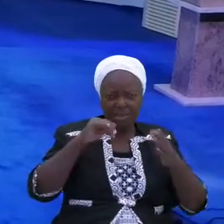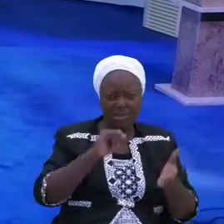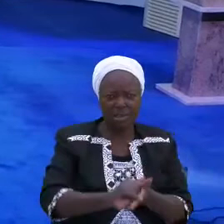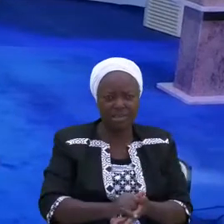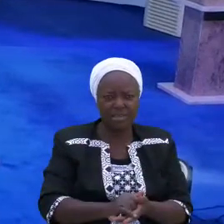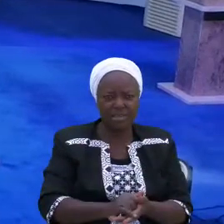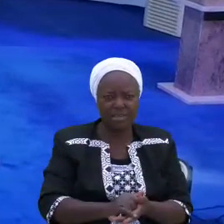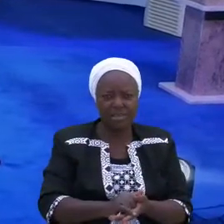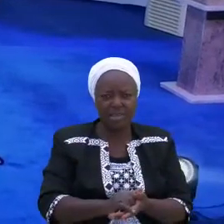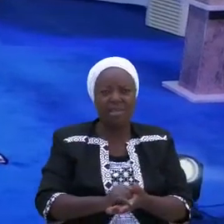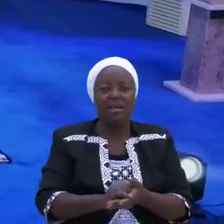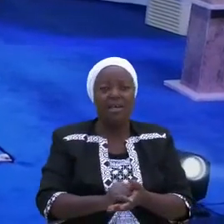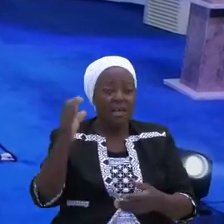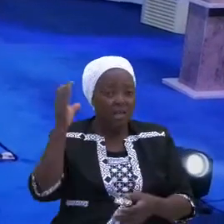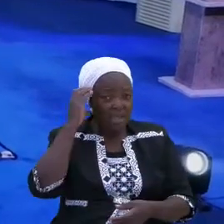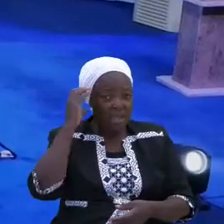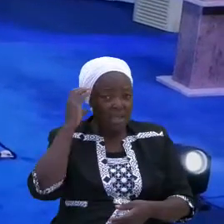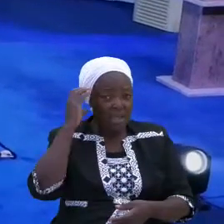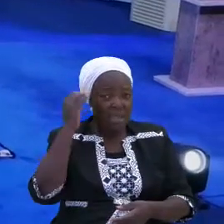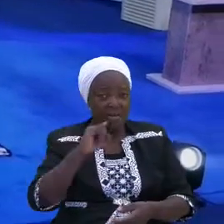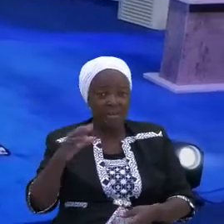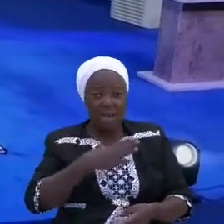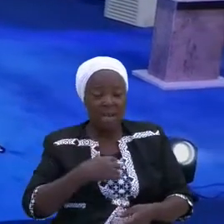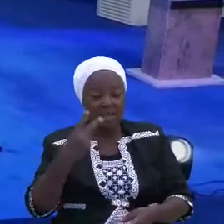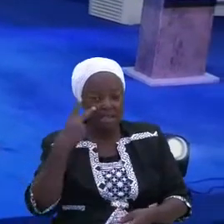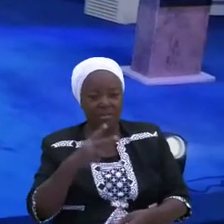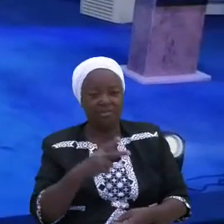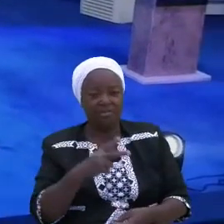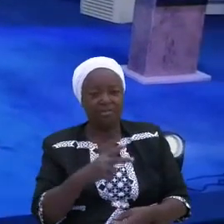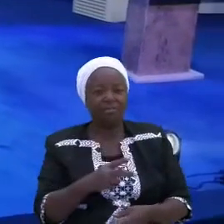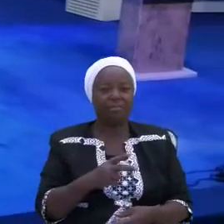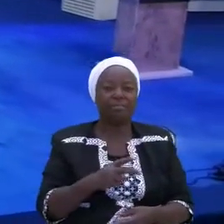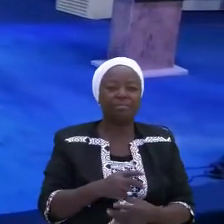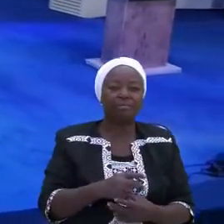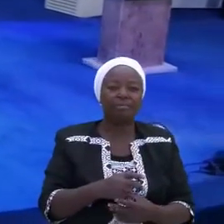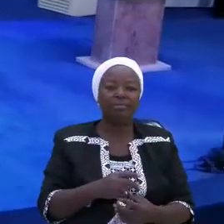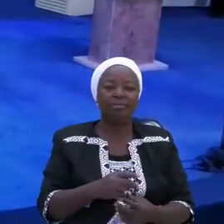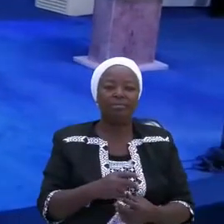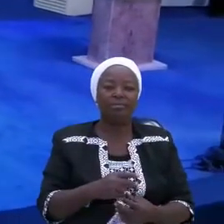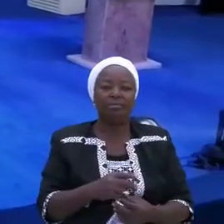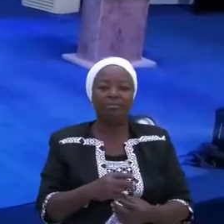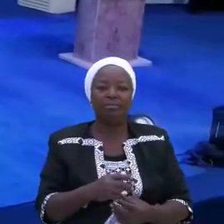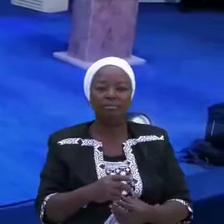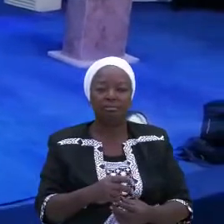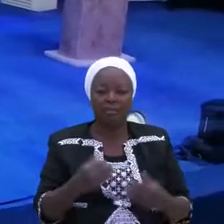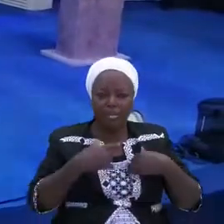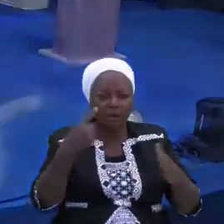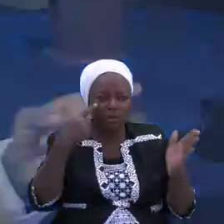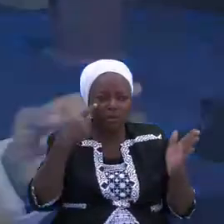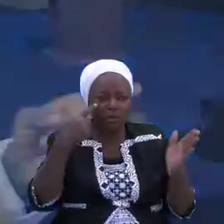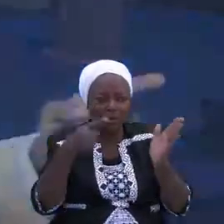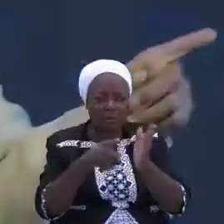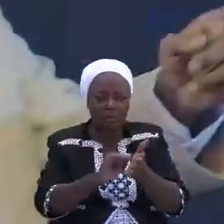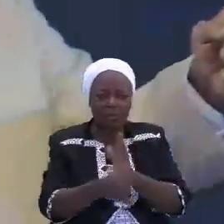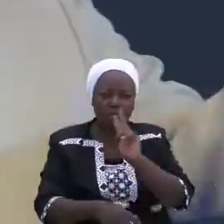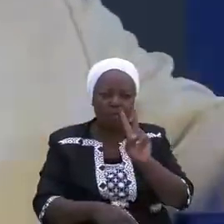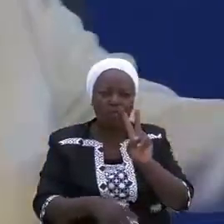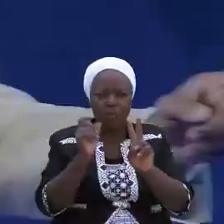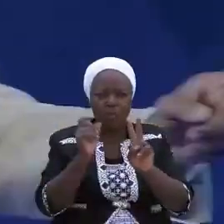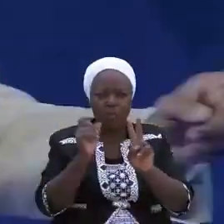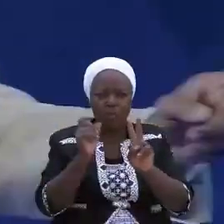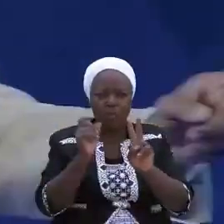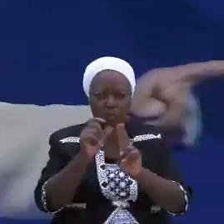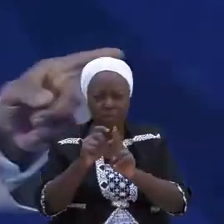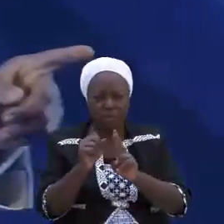that yearning and see have you noticed those two words those who